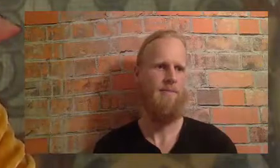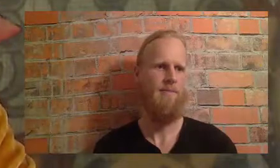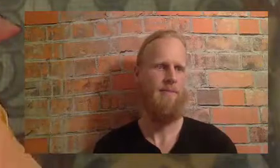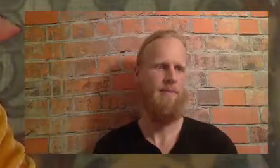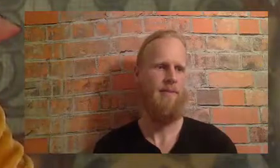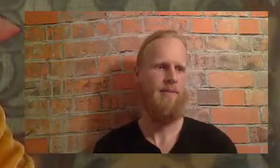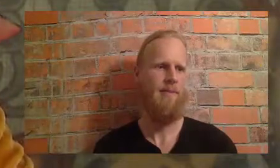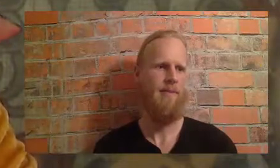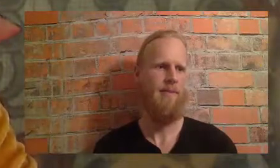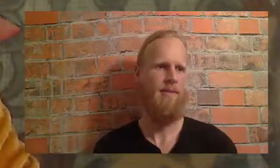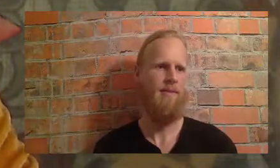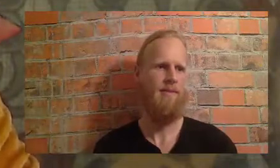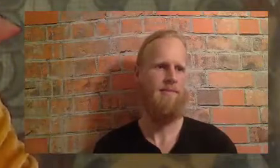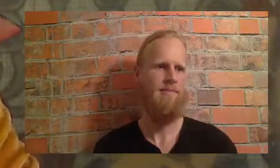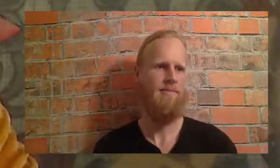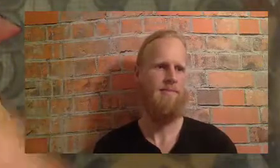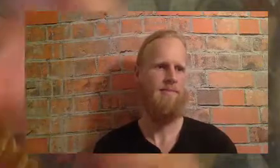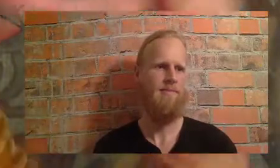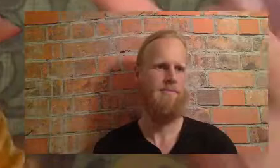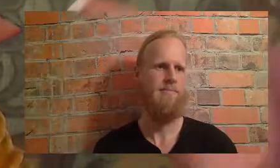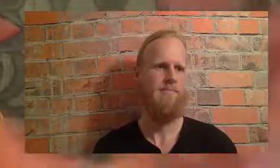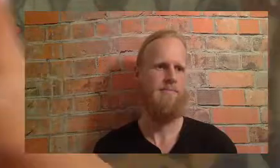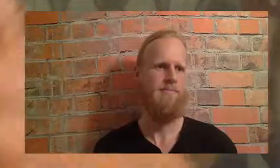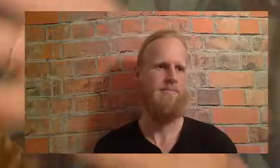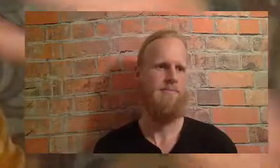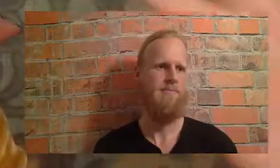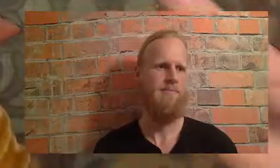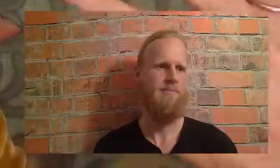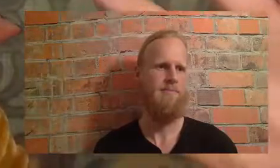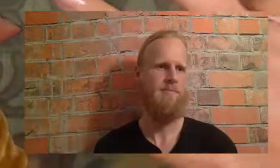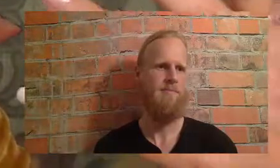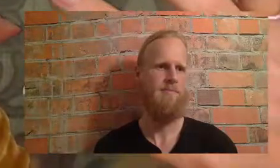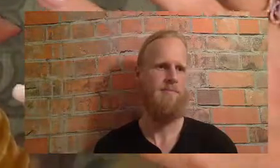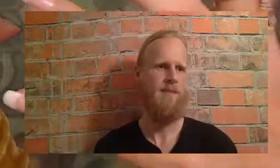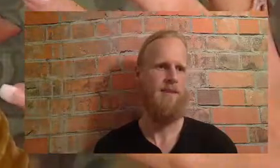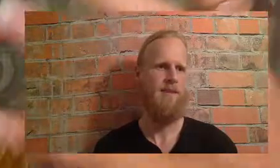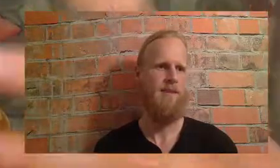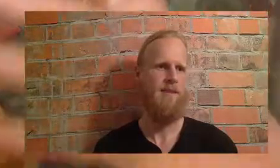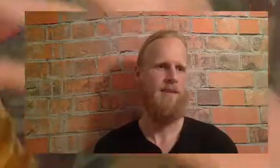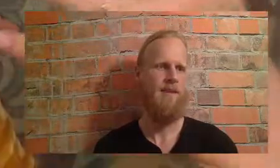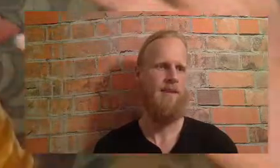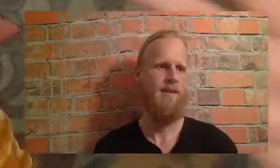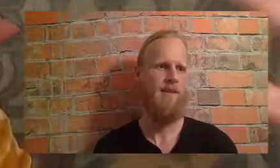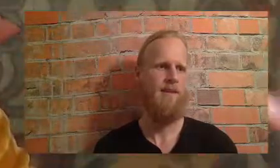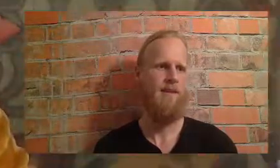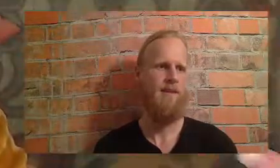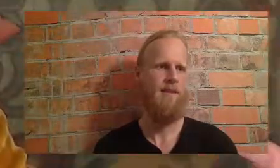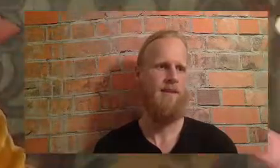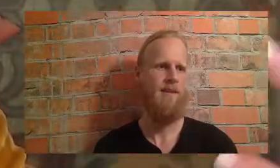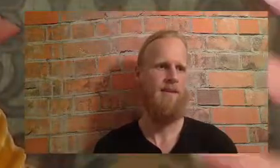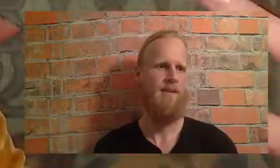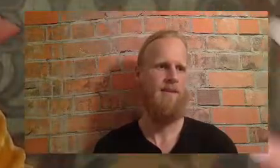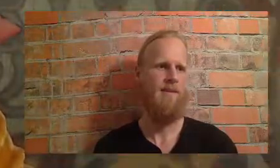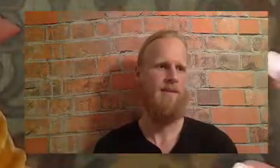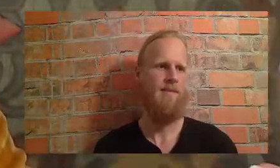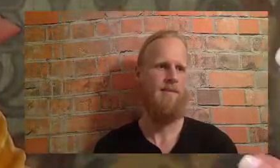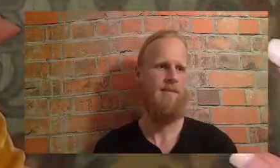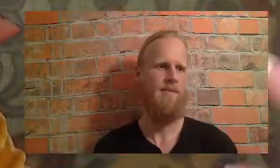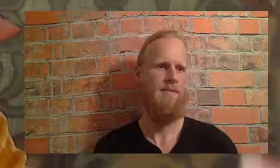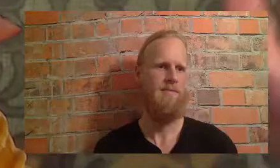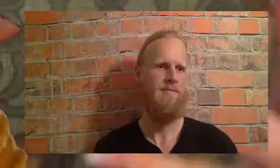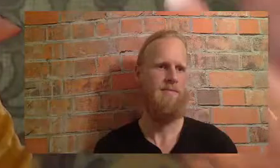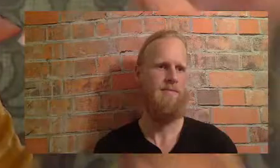people is that when one person in a family starts to really clean out what's inside of them, the whole family feels the